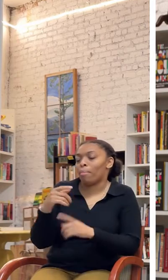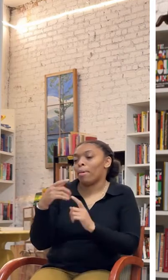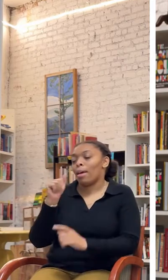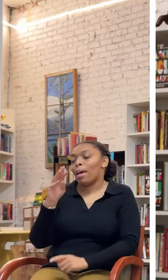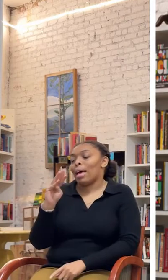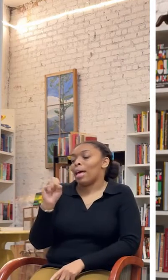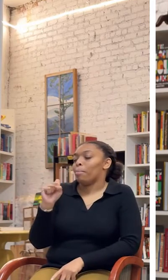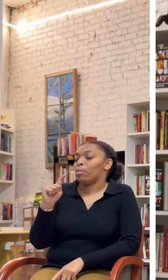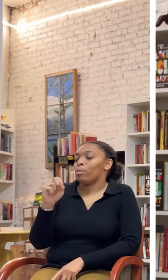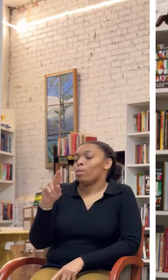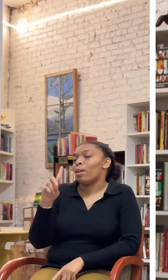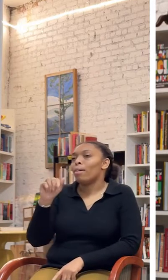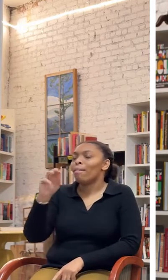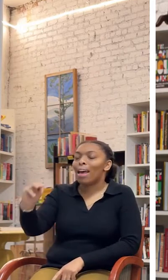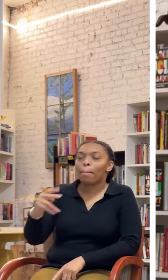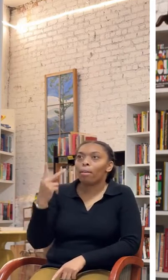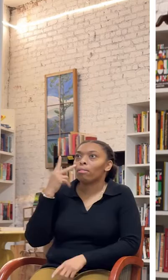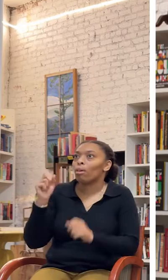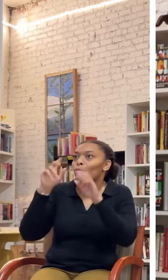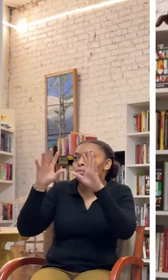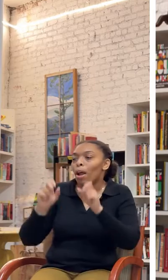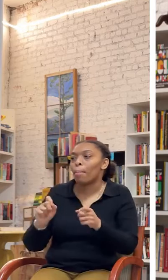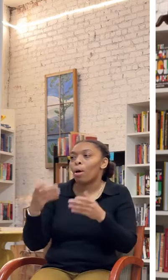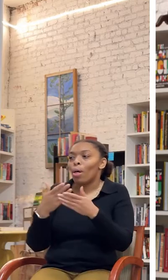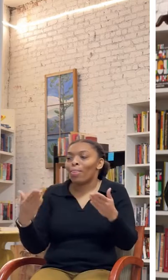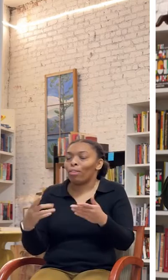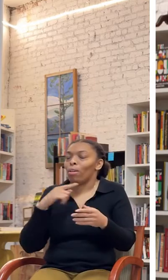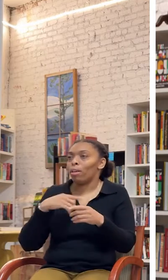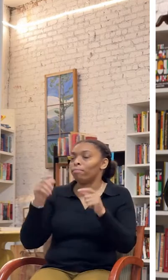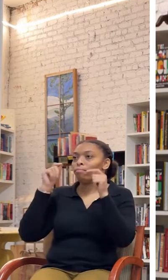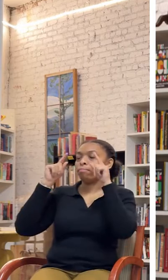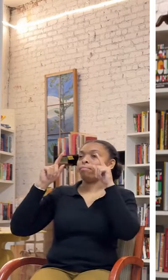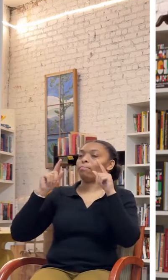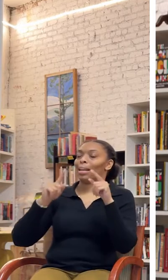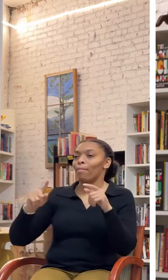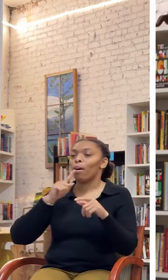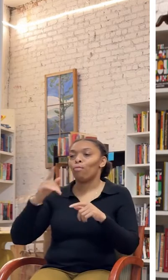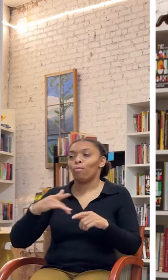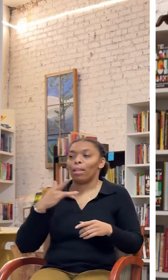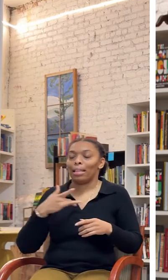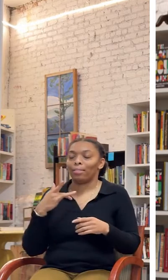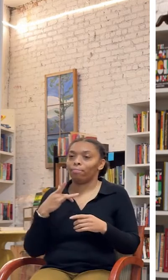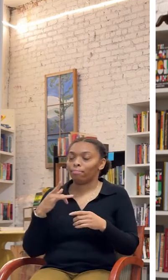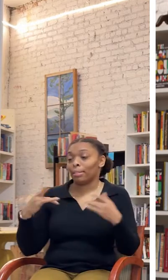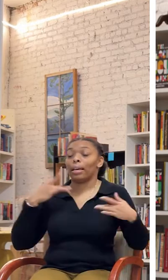saw these wonderful, incredible things. Like, it was so eye-opening. It was so refreshing, and you were so excited.